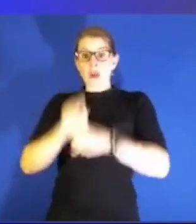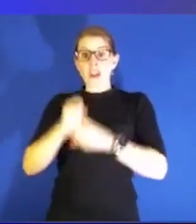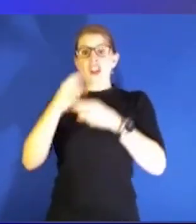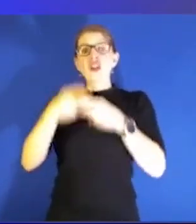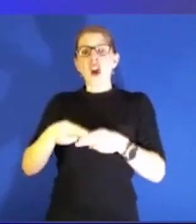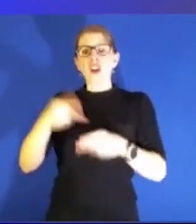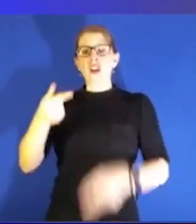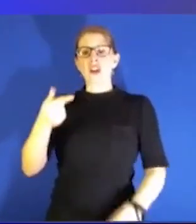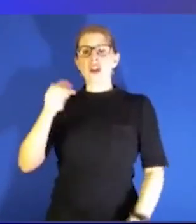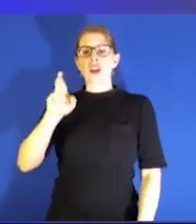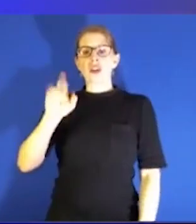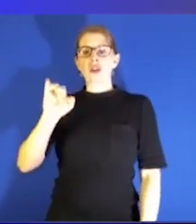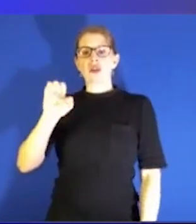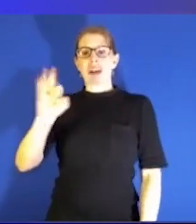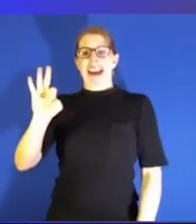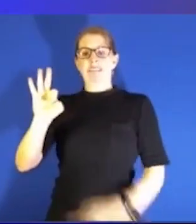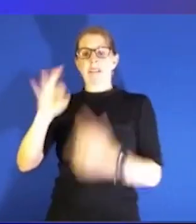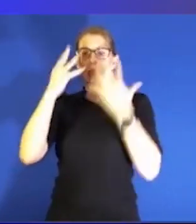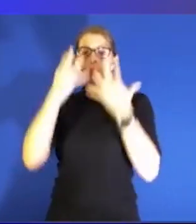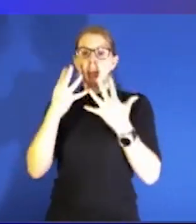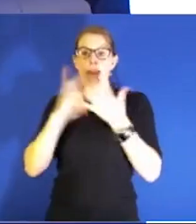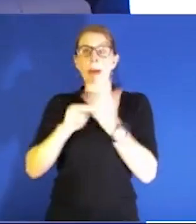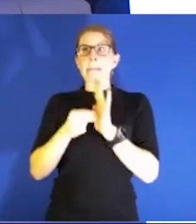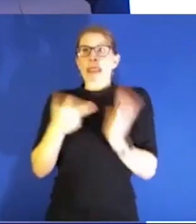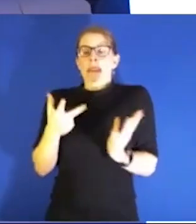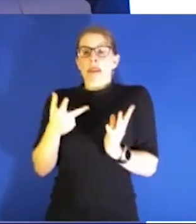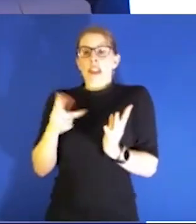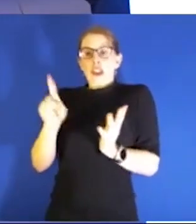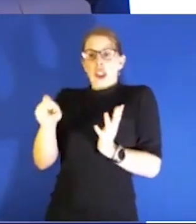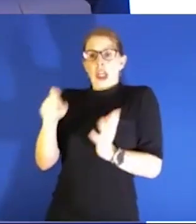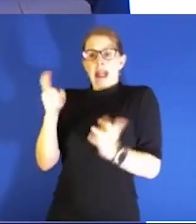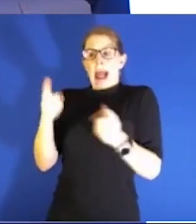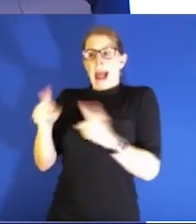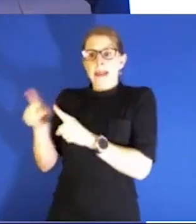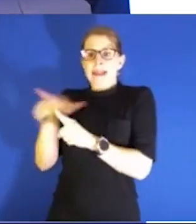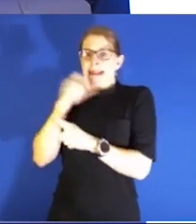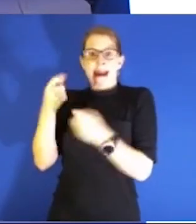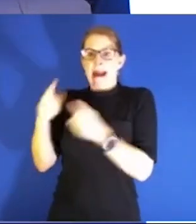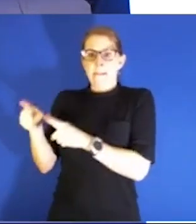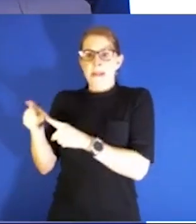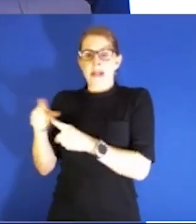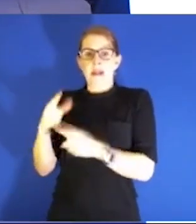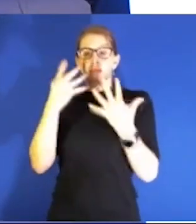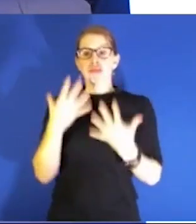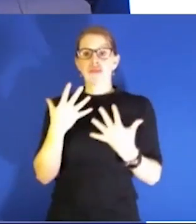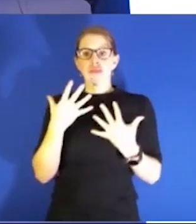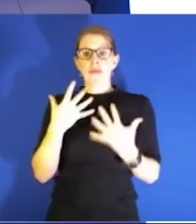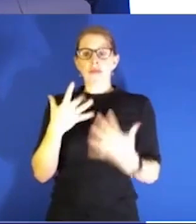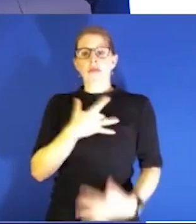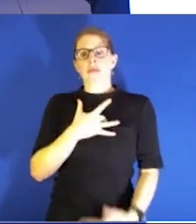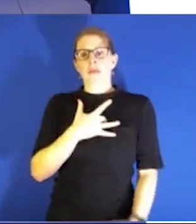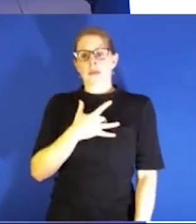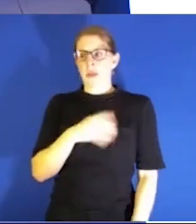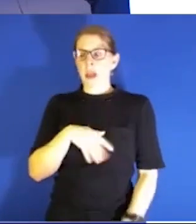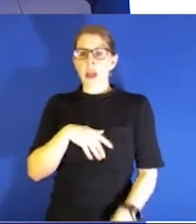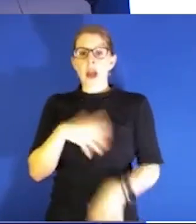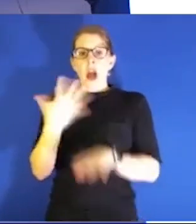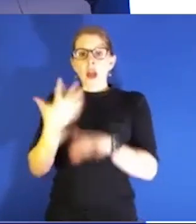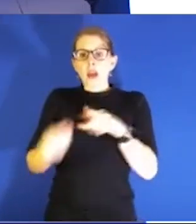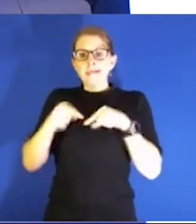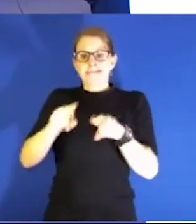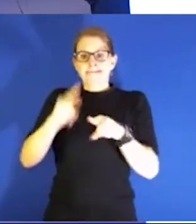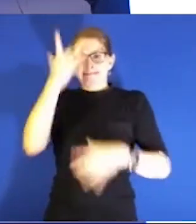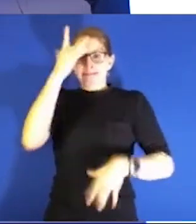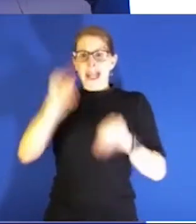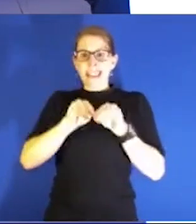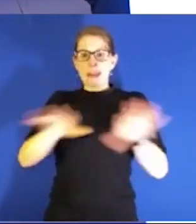loss of what should be or what could have been as well. And facing a loss during a pandemic. I mean, people are facing all sorts of different